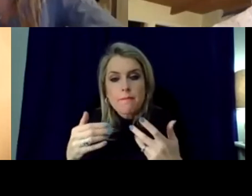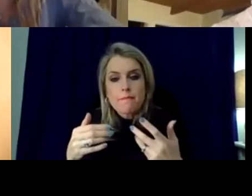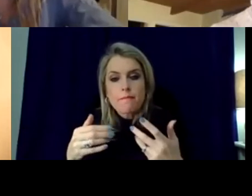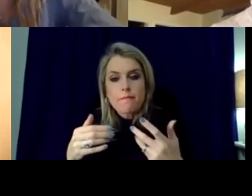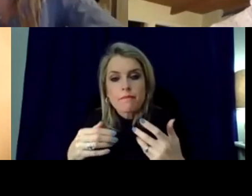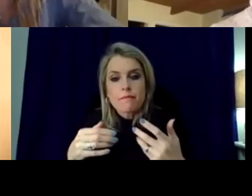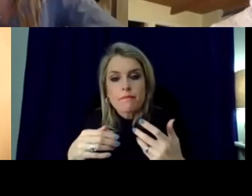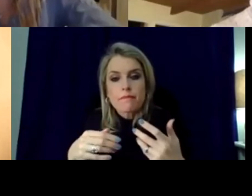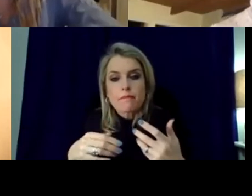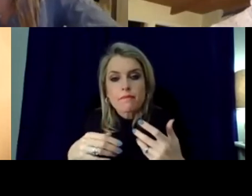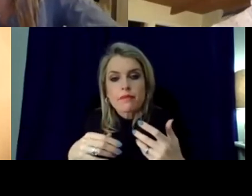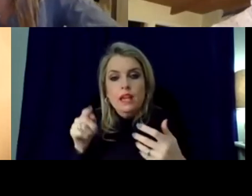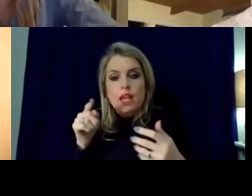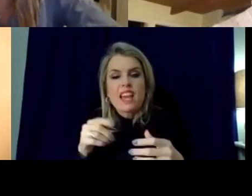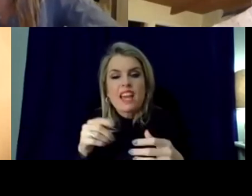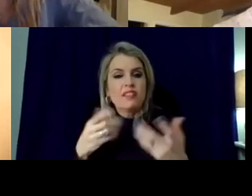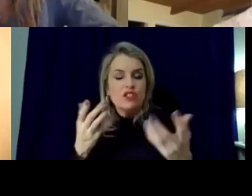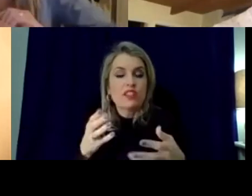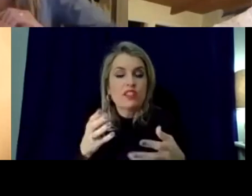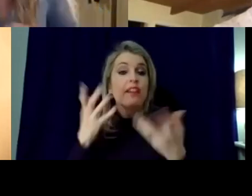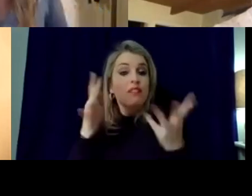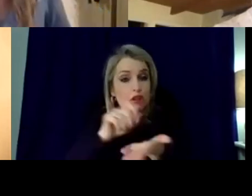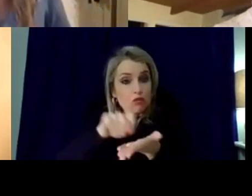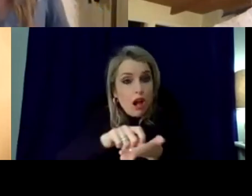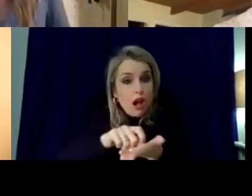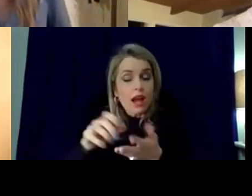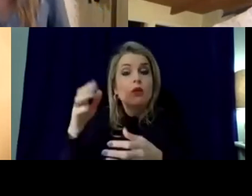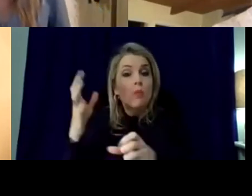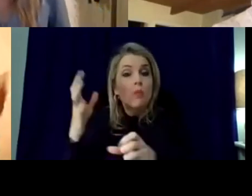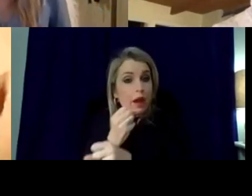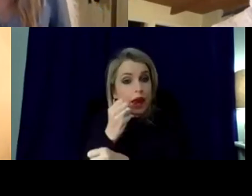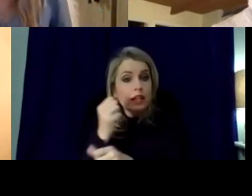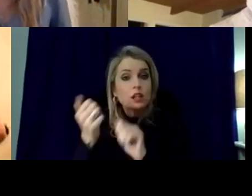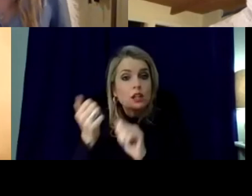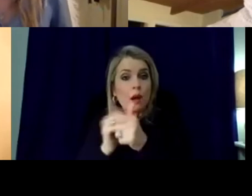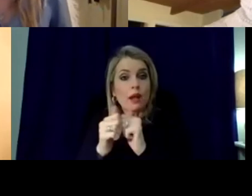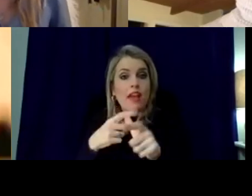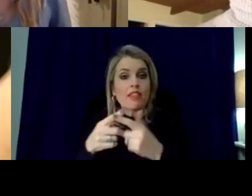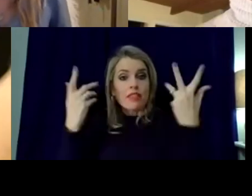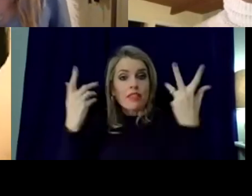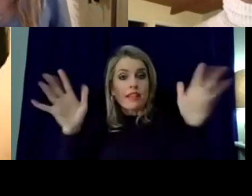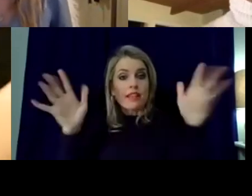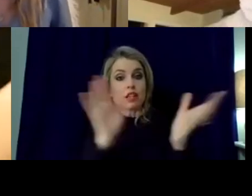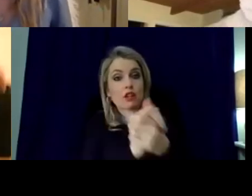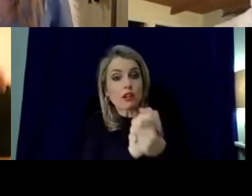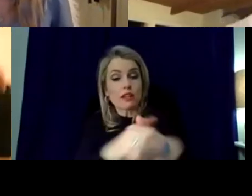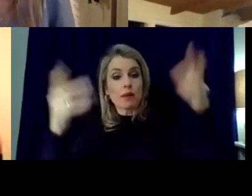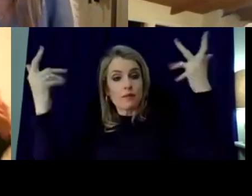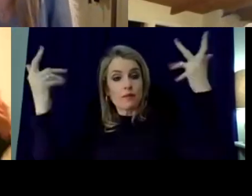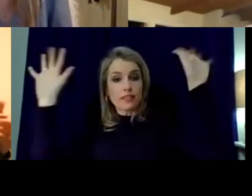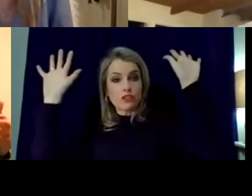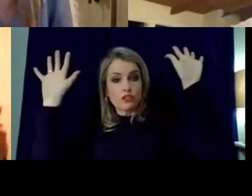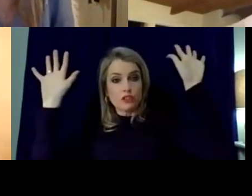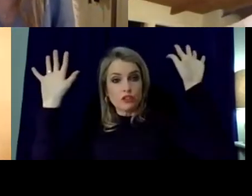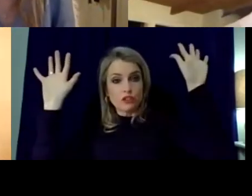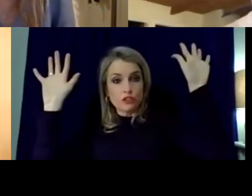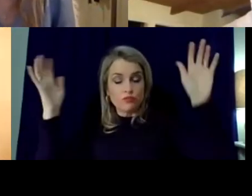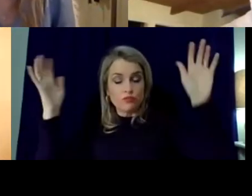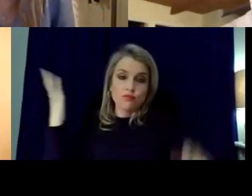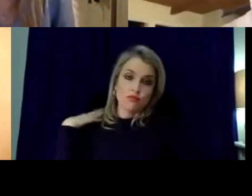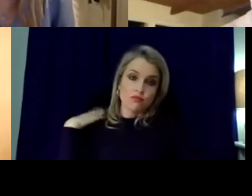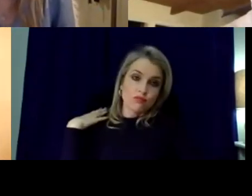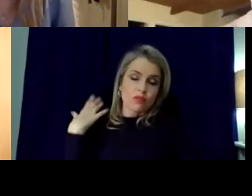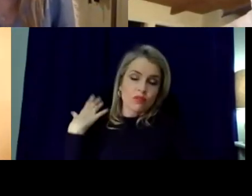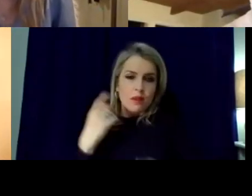like end of the, they're the end of the road, you know, like you get the competition and they announce their winners and they're like, congratulations. And like, that's good. It's an accolade, but